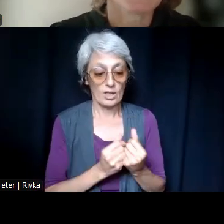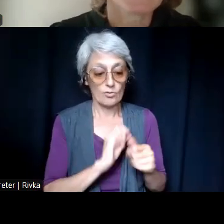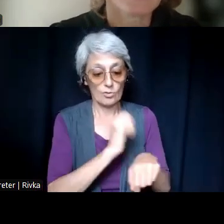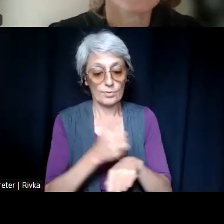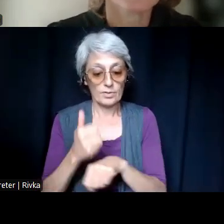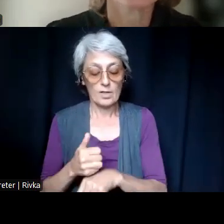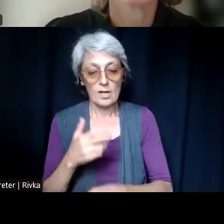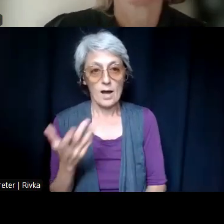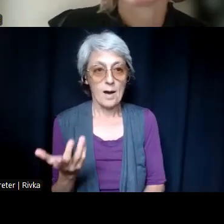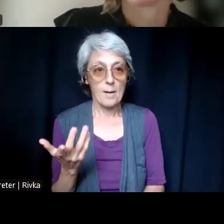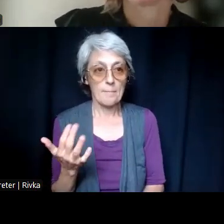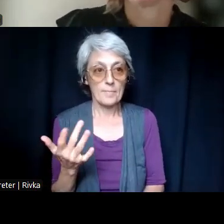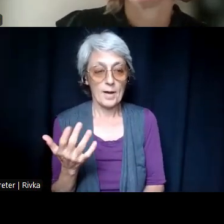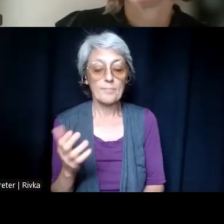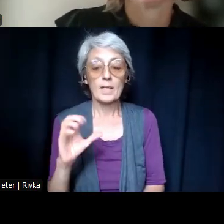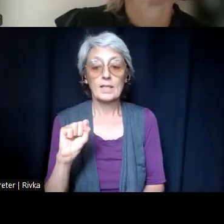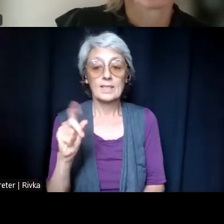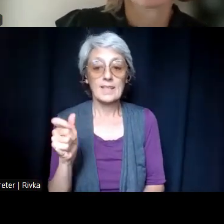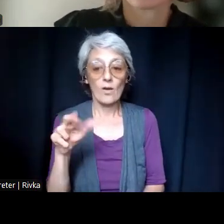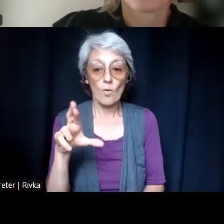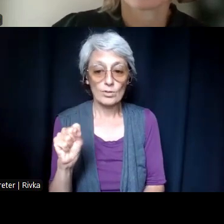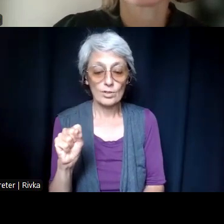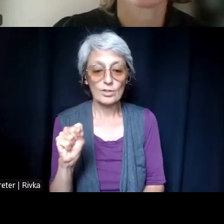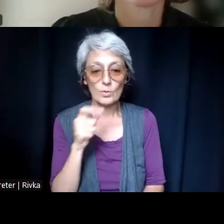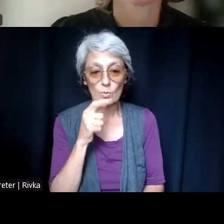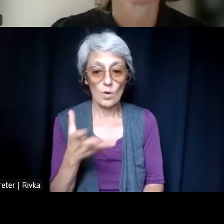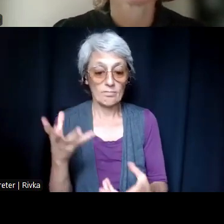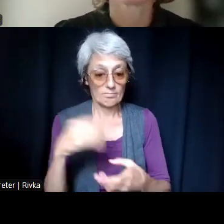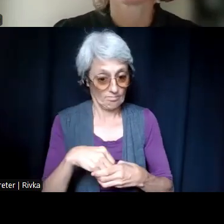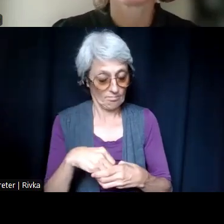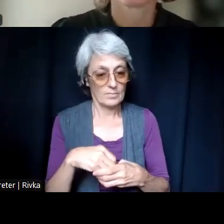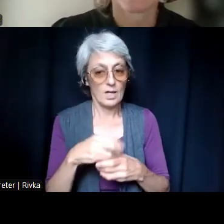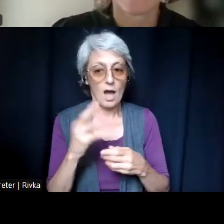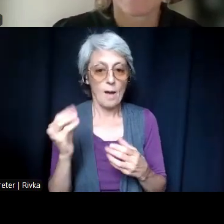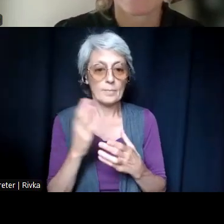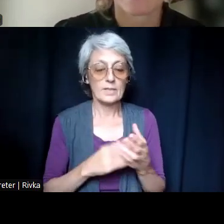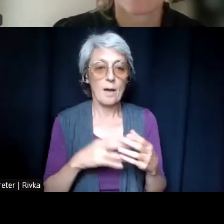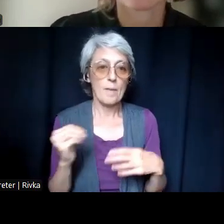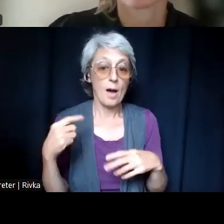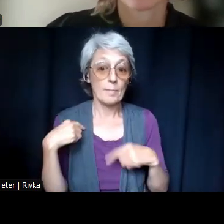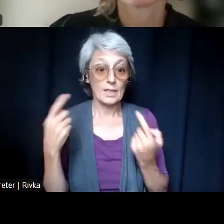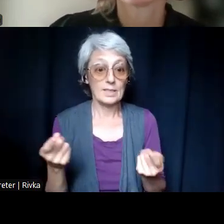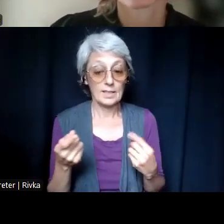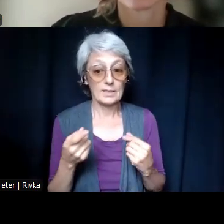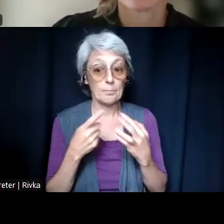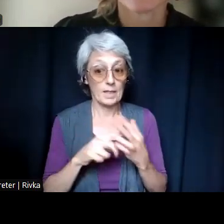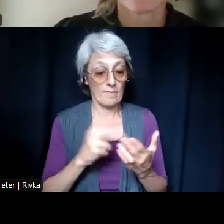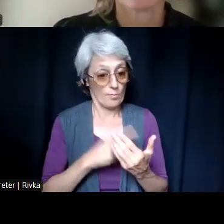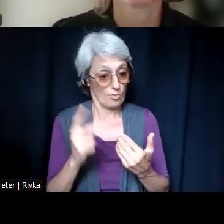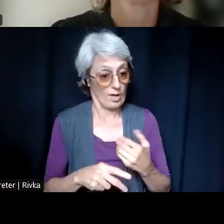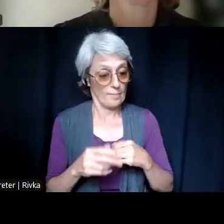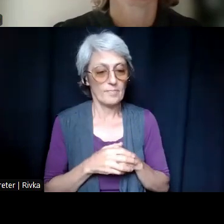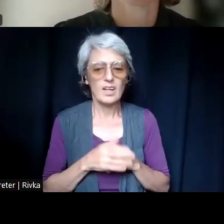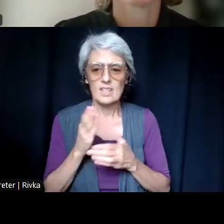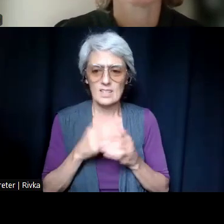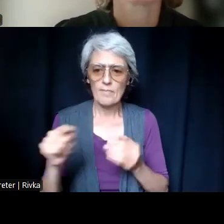made up of stakeholders who have been, some with us since the beginning of the program and helped design the